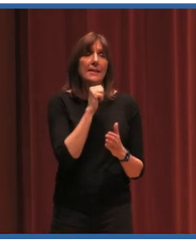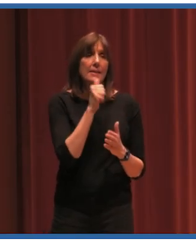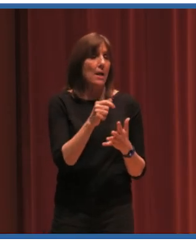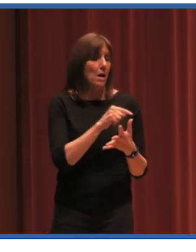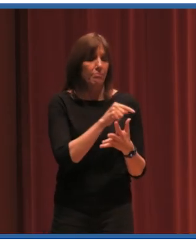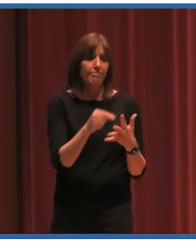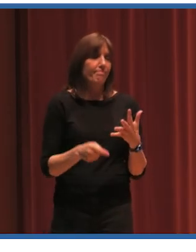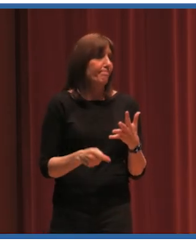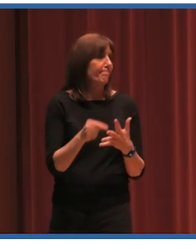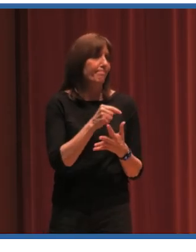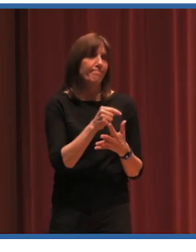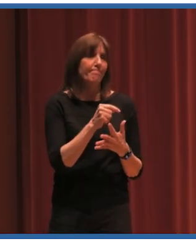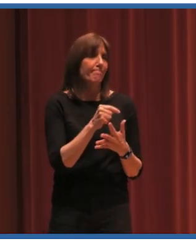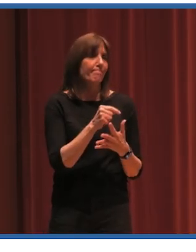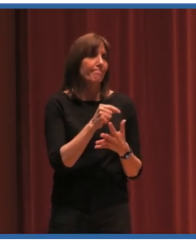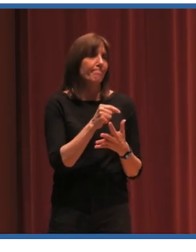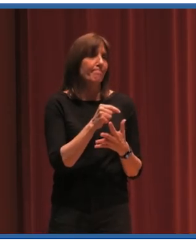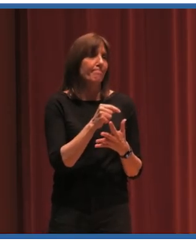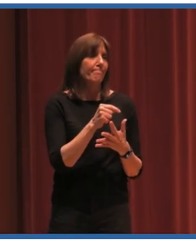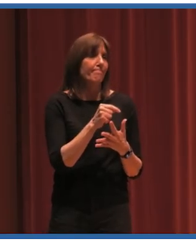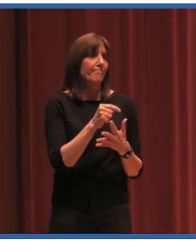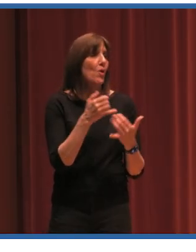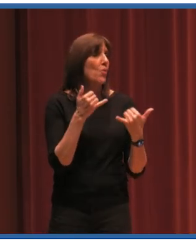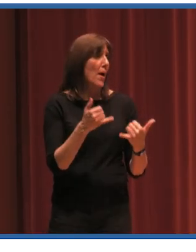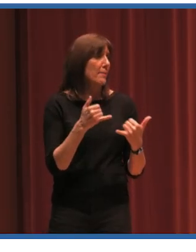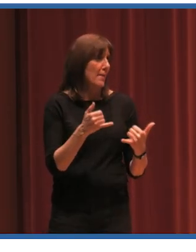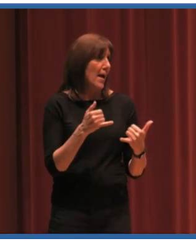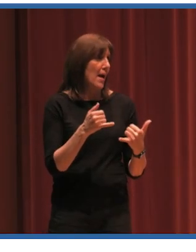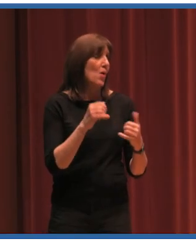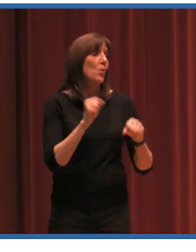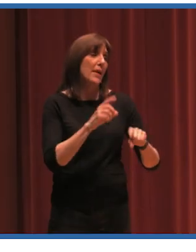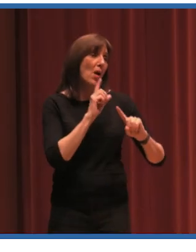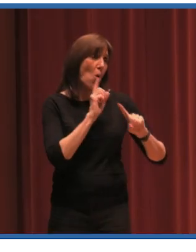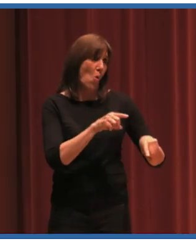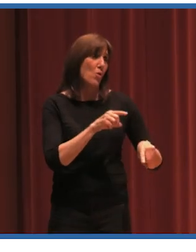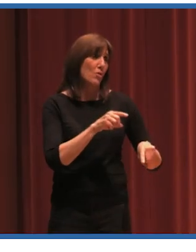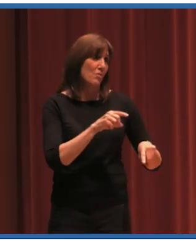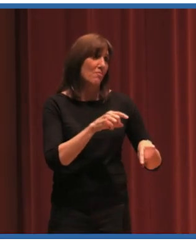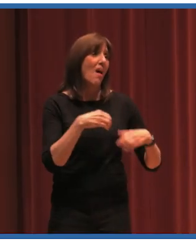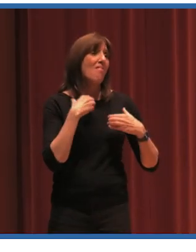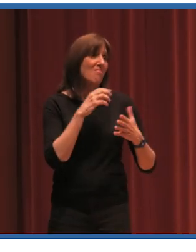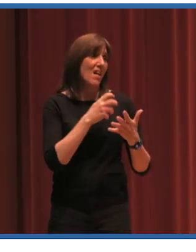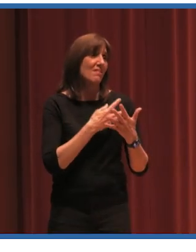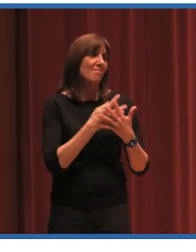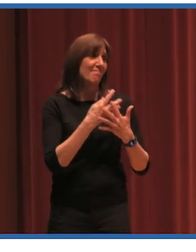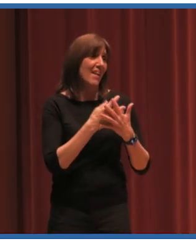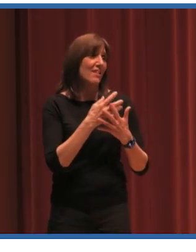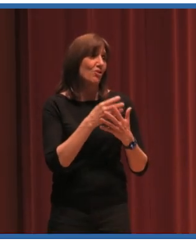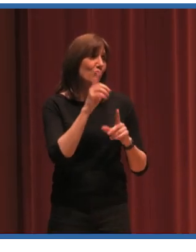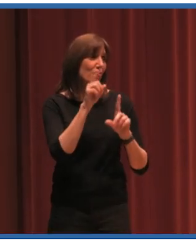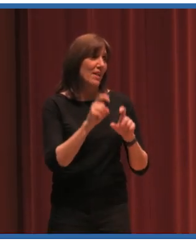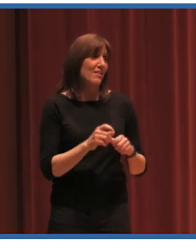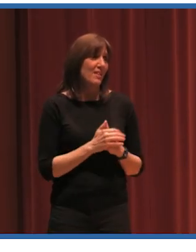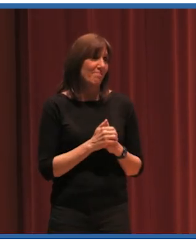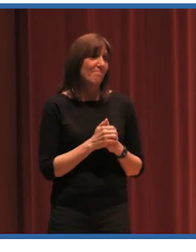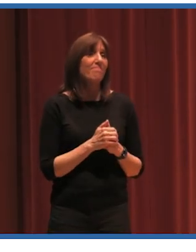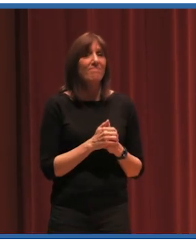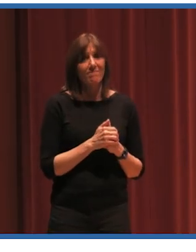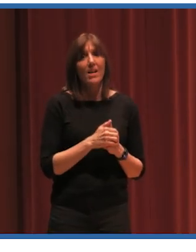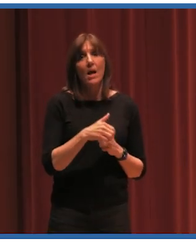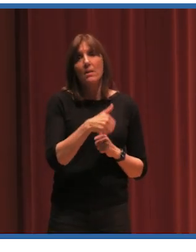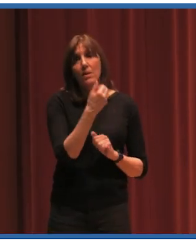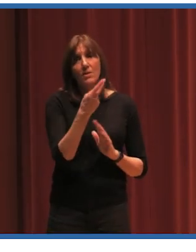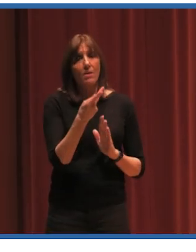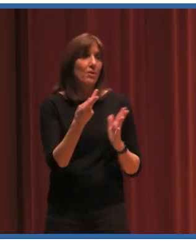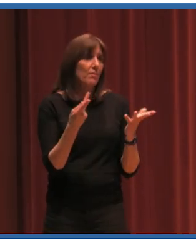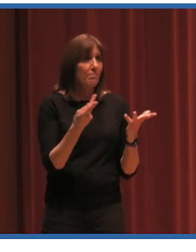by which we currently can order a lung cancer screening CAT scan. So there's some public policy